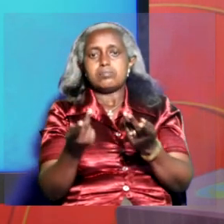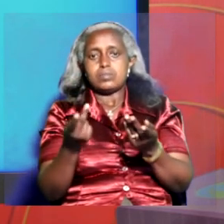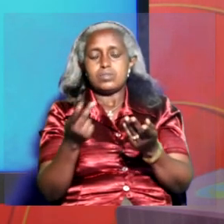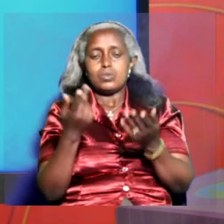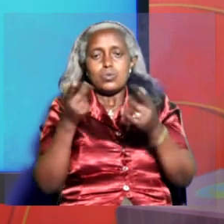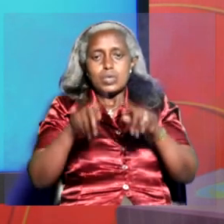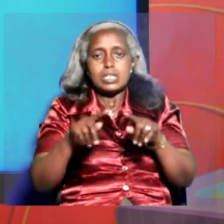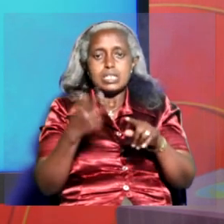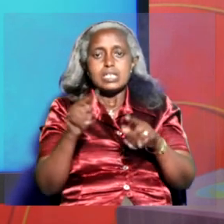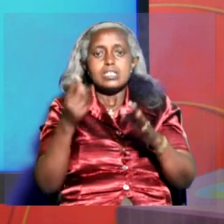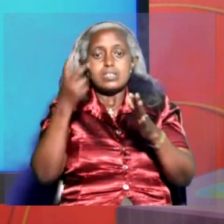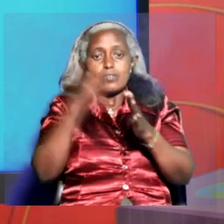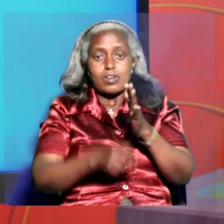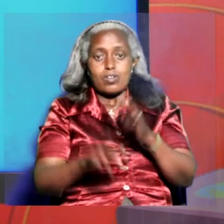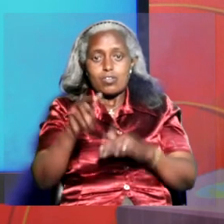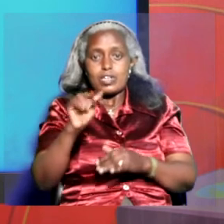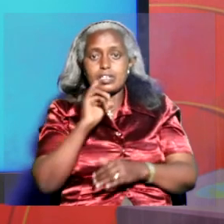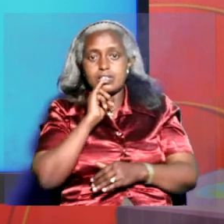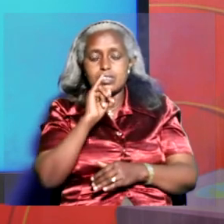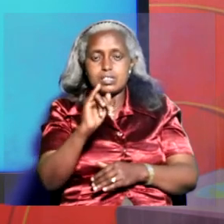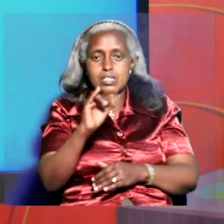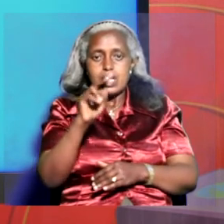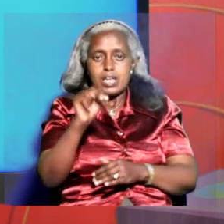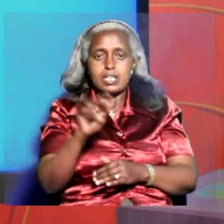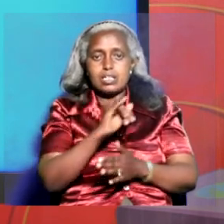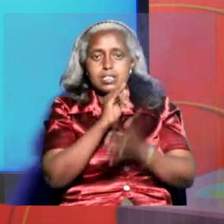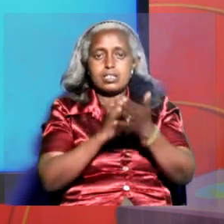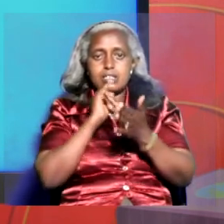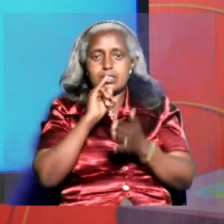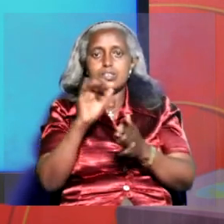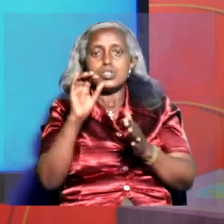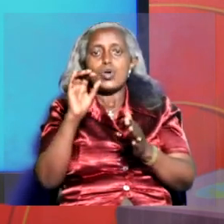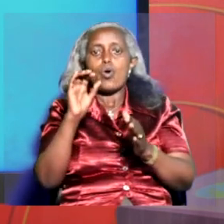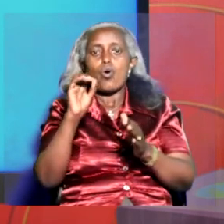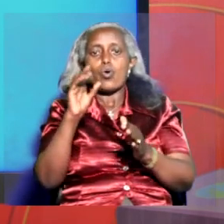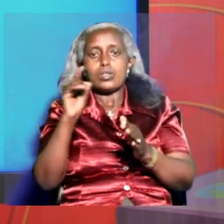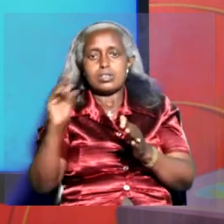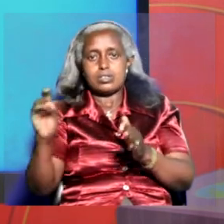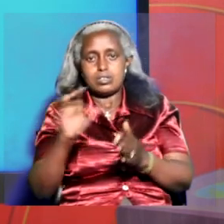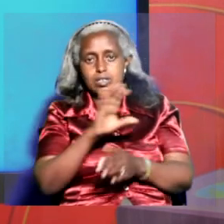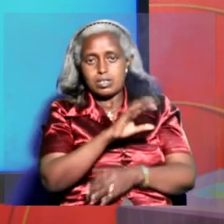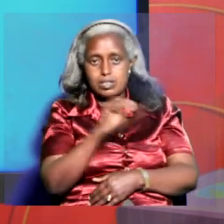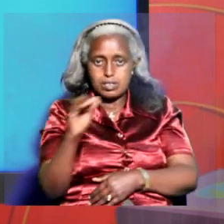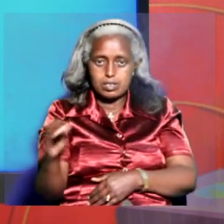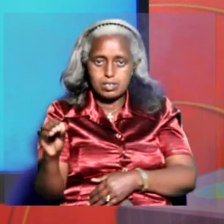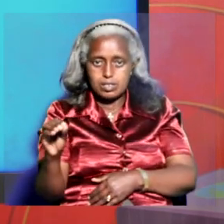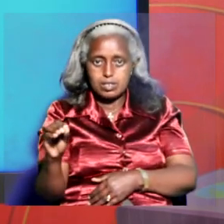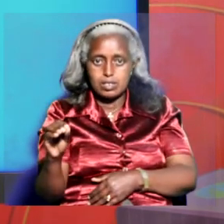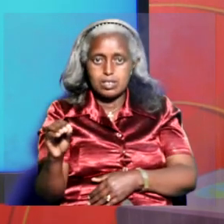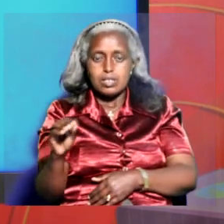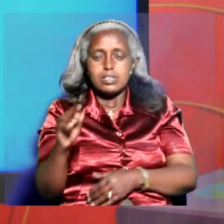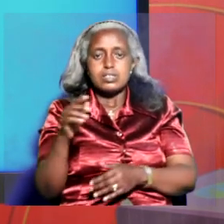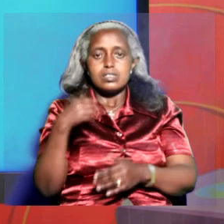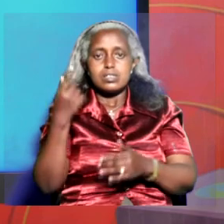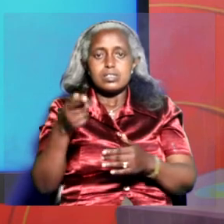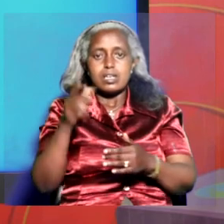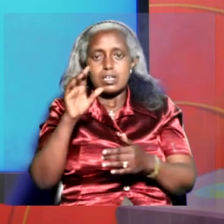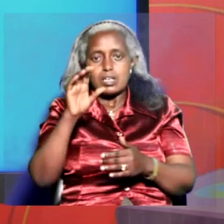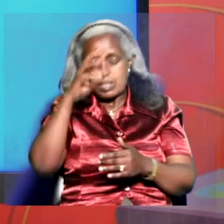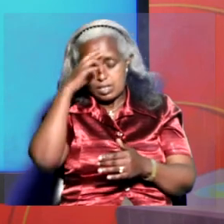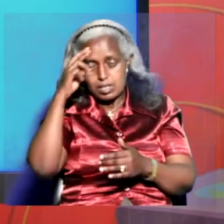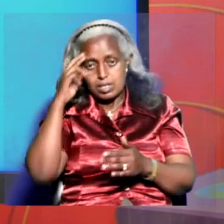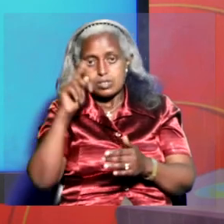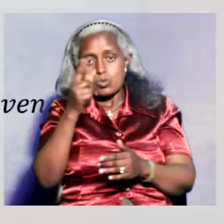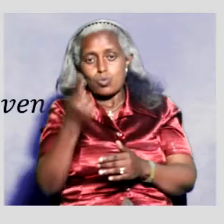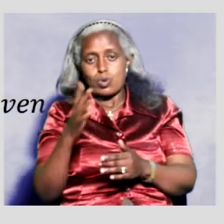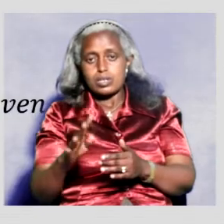the value of n, this one, when n is, it is odd. And the kth quartile is